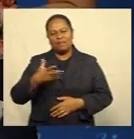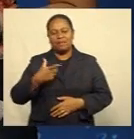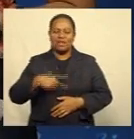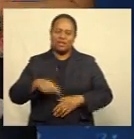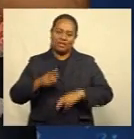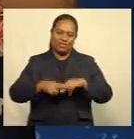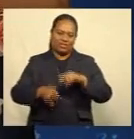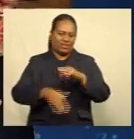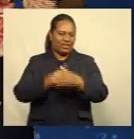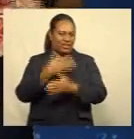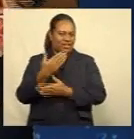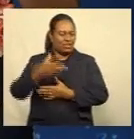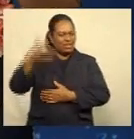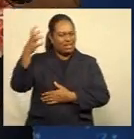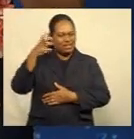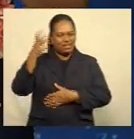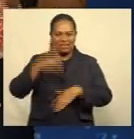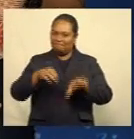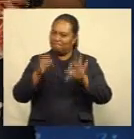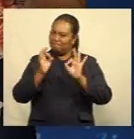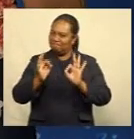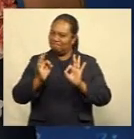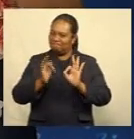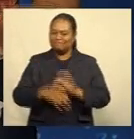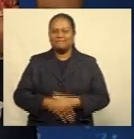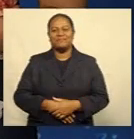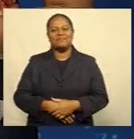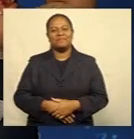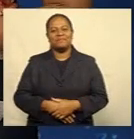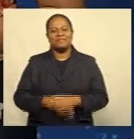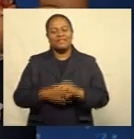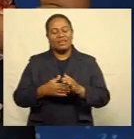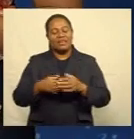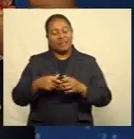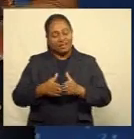The sun was absolutely outstanding.